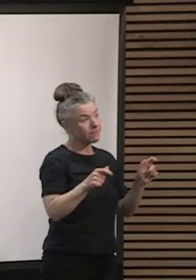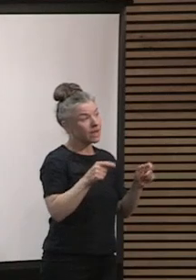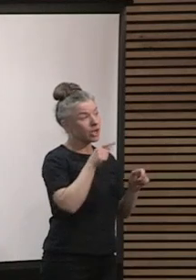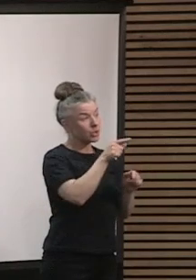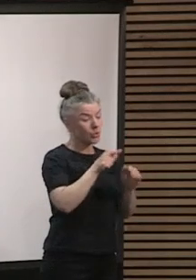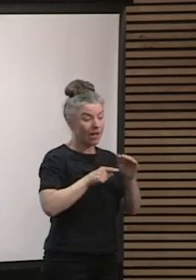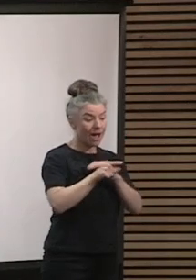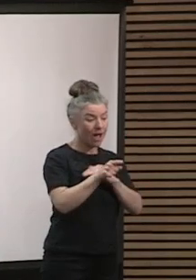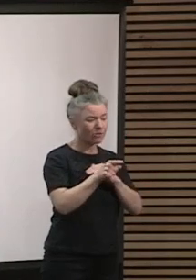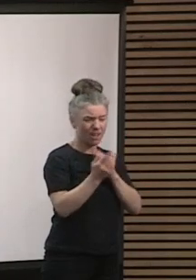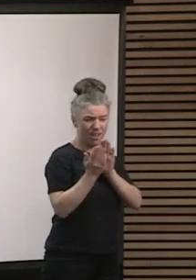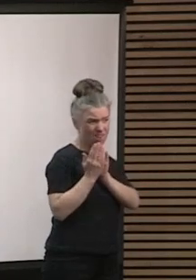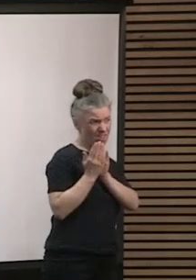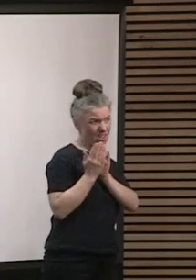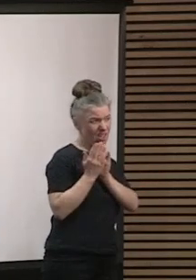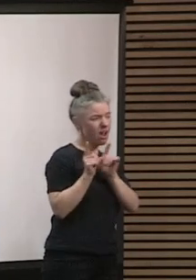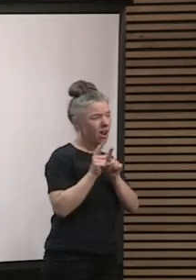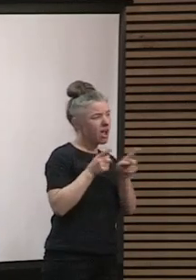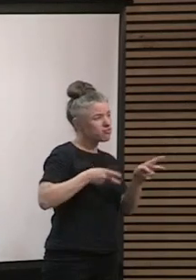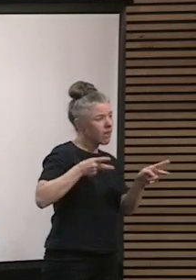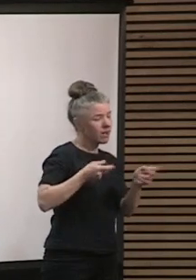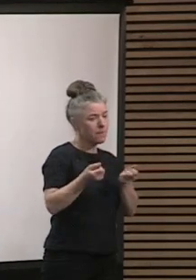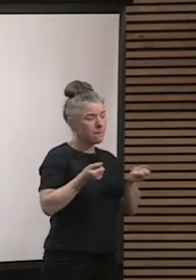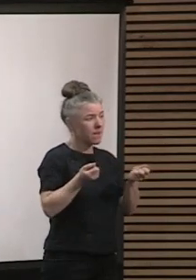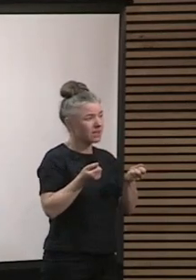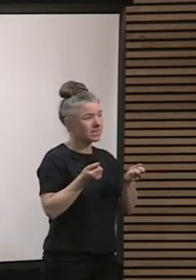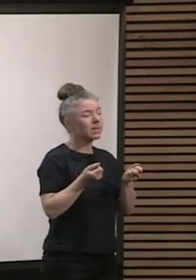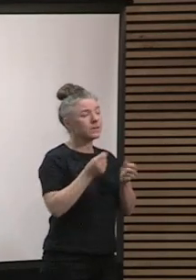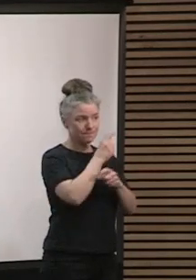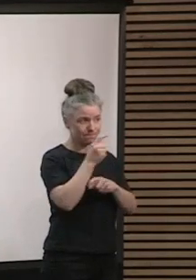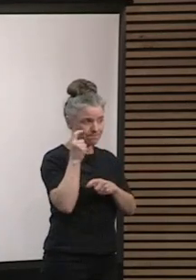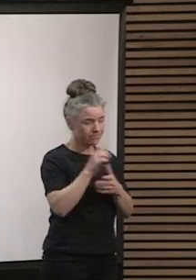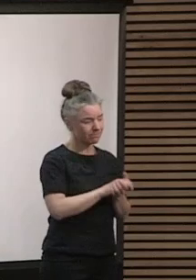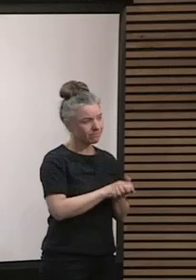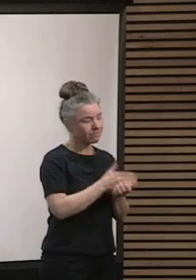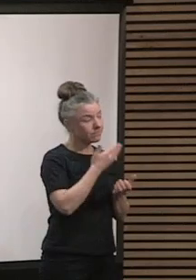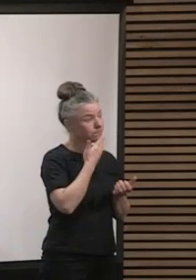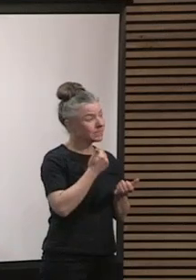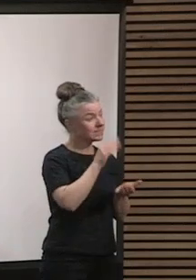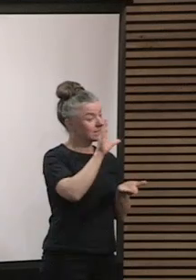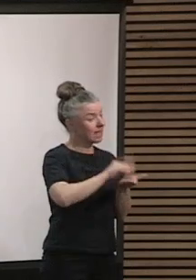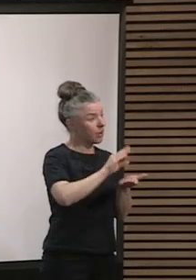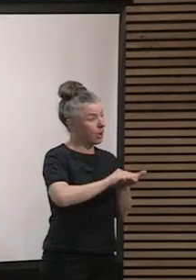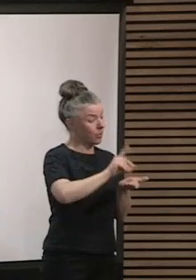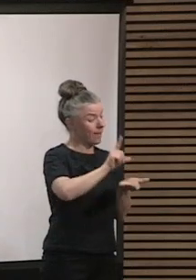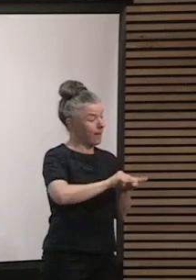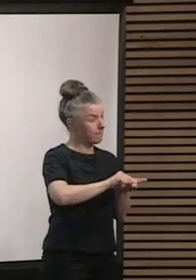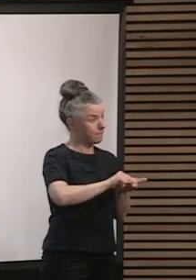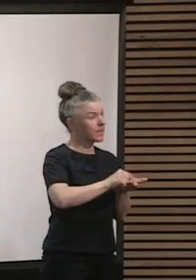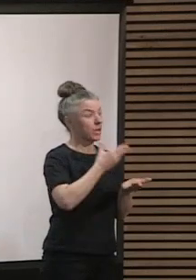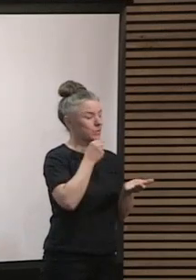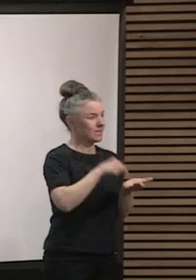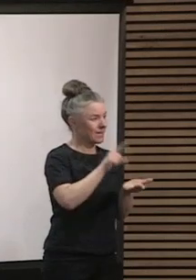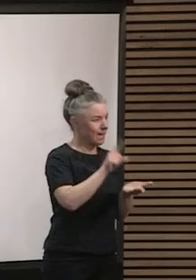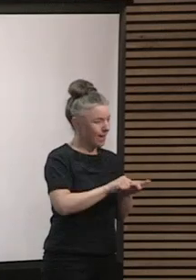in places where you're close to others, like on public transport. Download and use the app and make sure you can quickly access all your